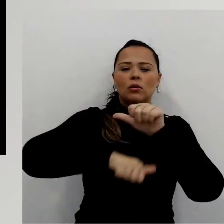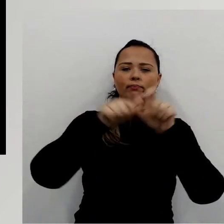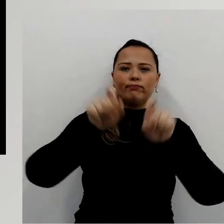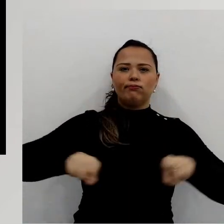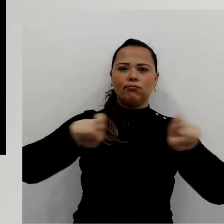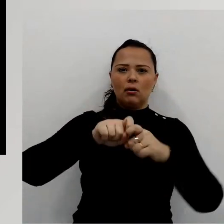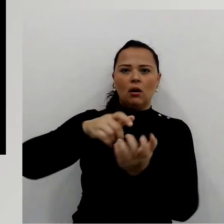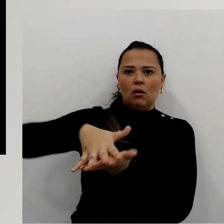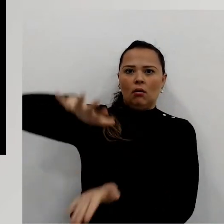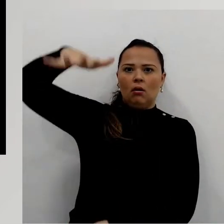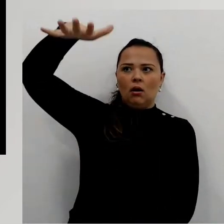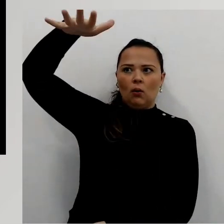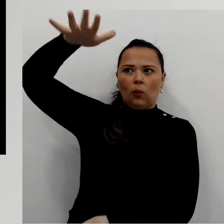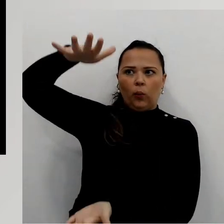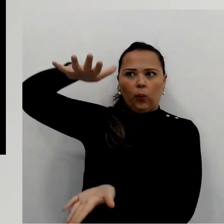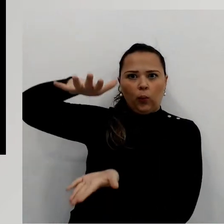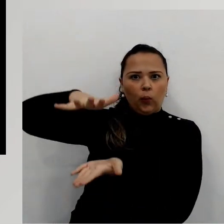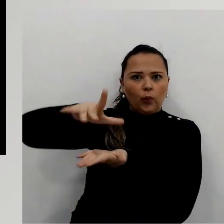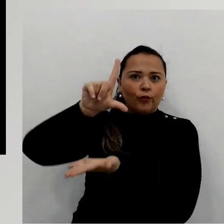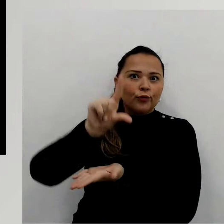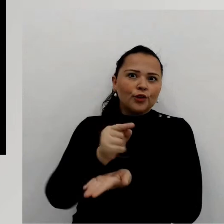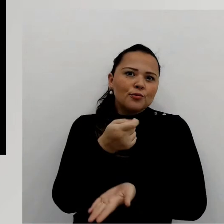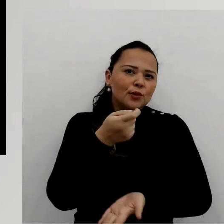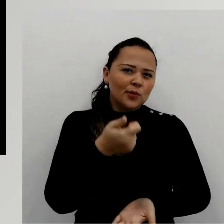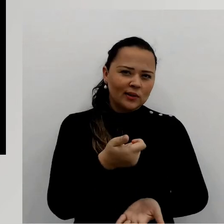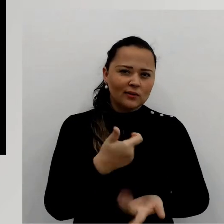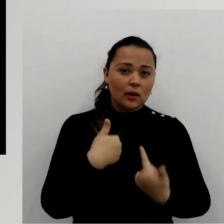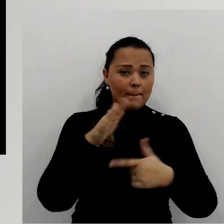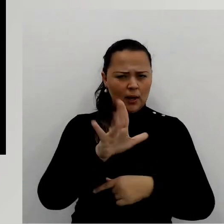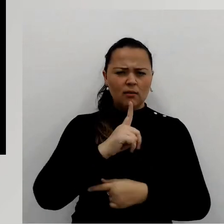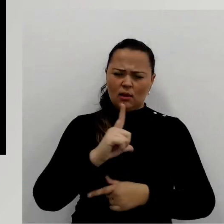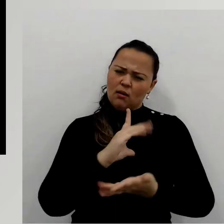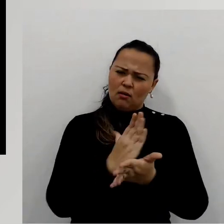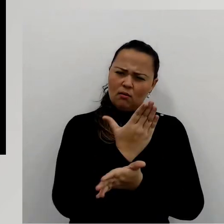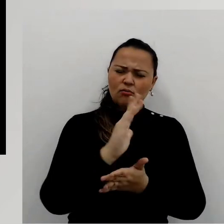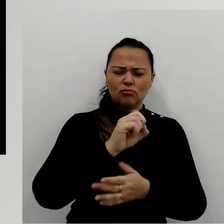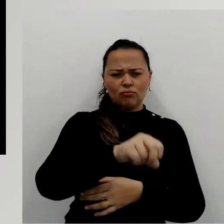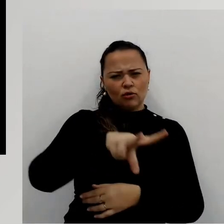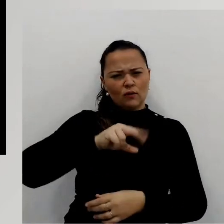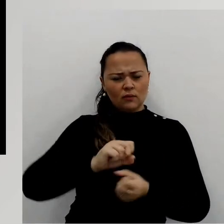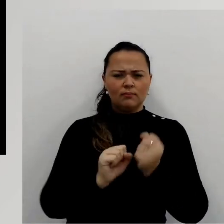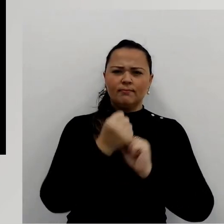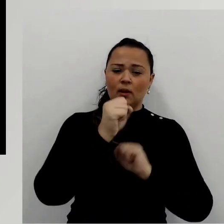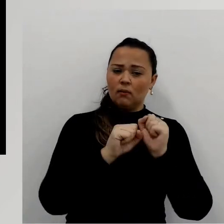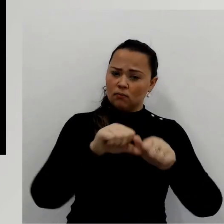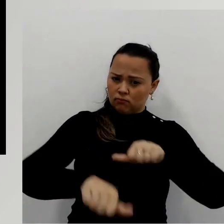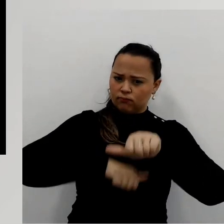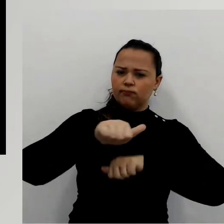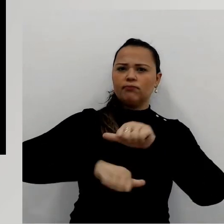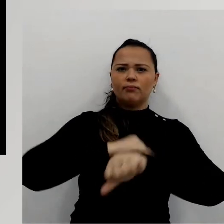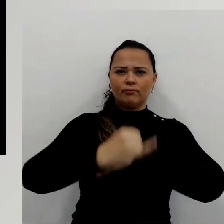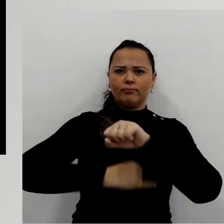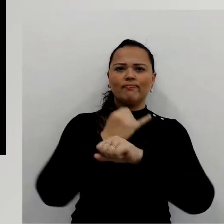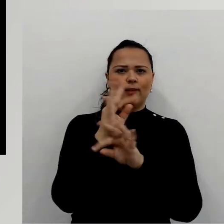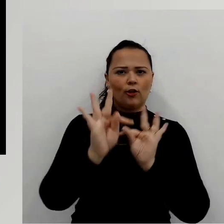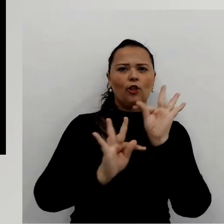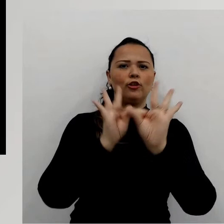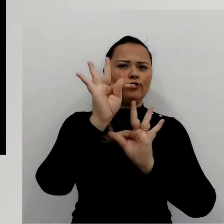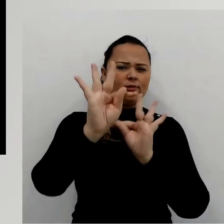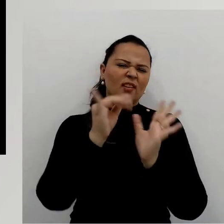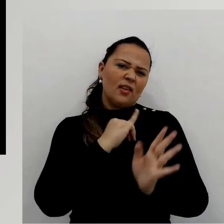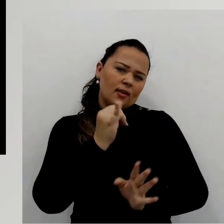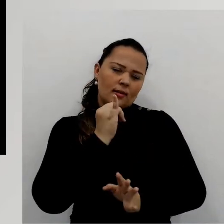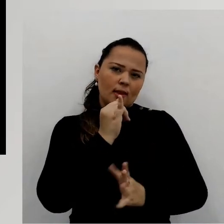But there are new markets that have been built by digital technology. On-demand books. More books are produced today in the United States using